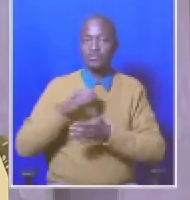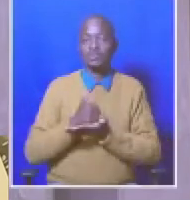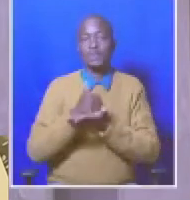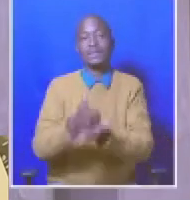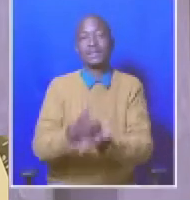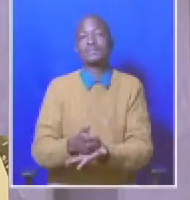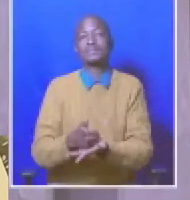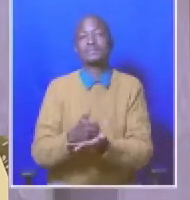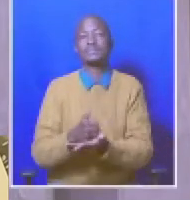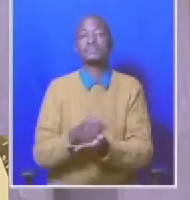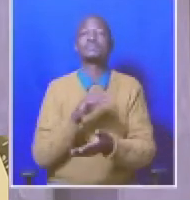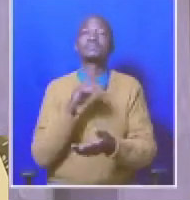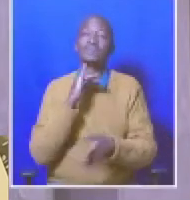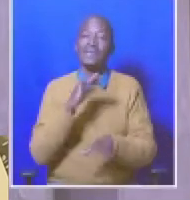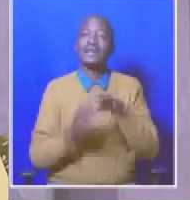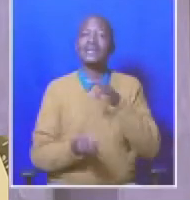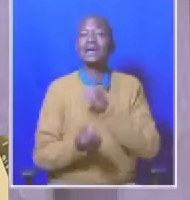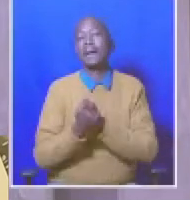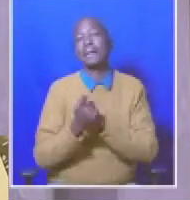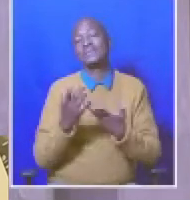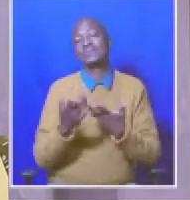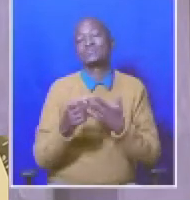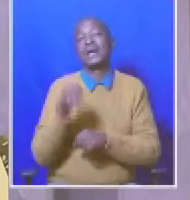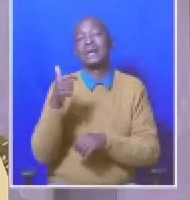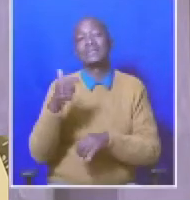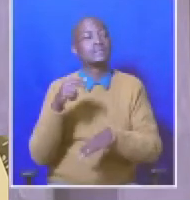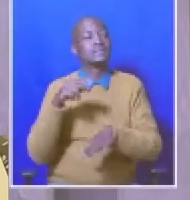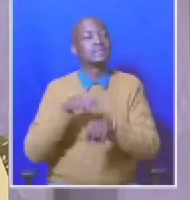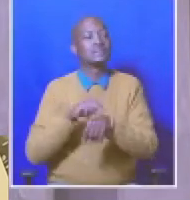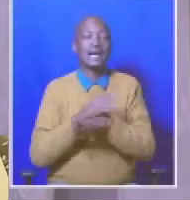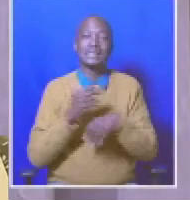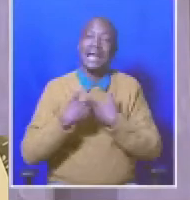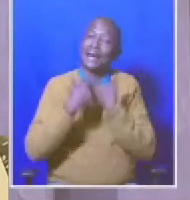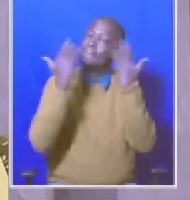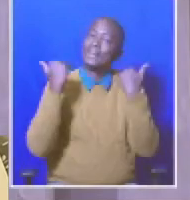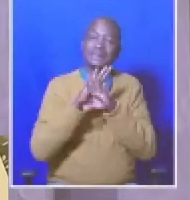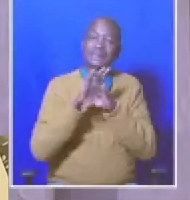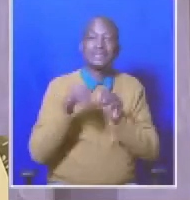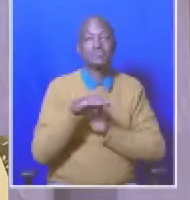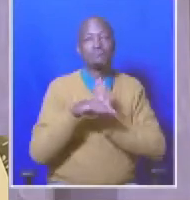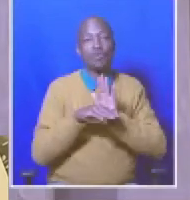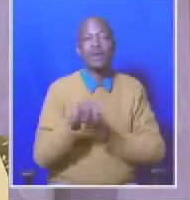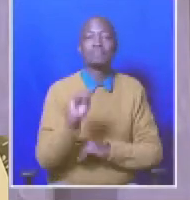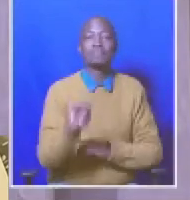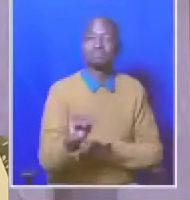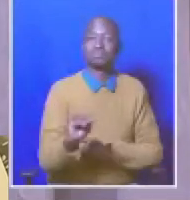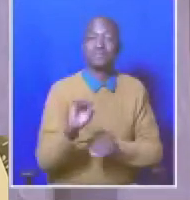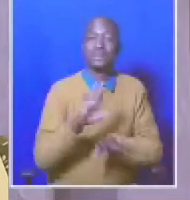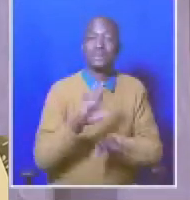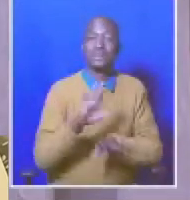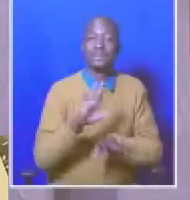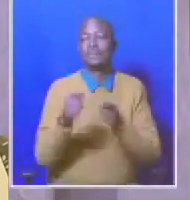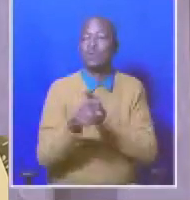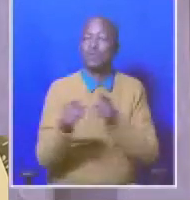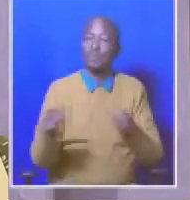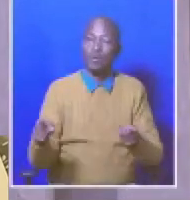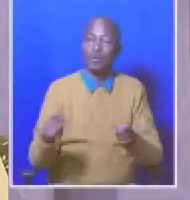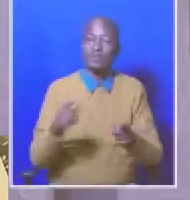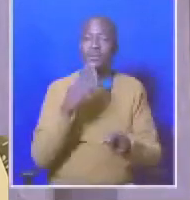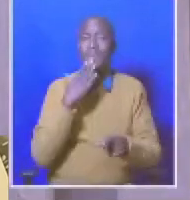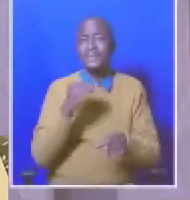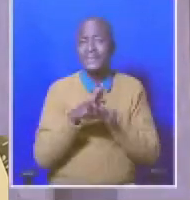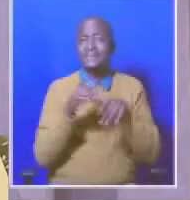Kuyenzeka ngesinye isikhathi uthole ukuthi abazi ukuthi akhona la ma-program ayenzele ukuneda bona. So masibatsheleni